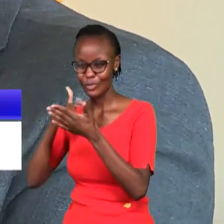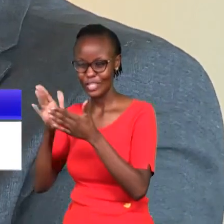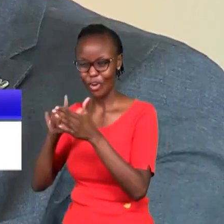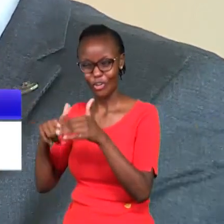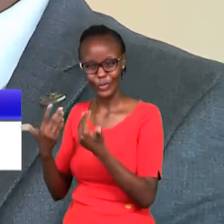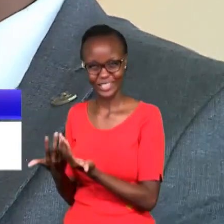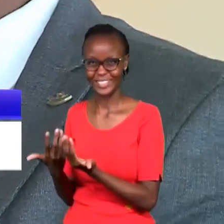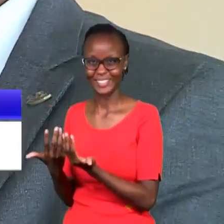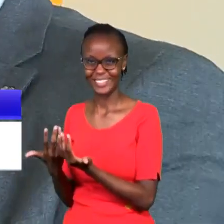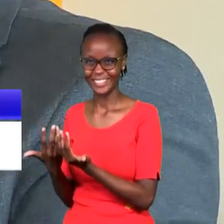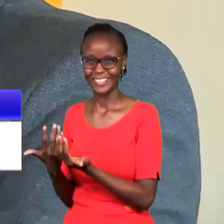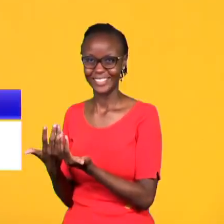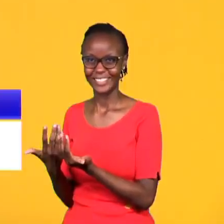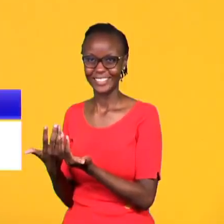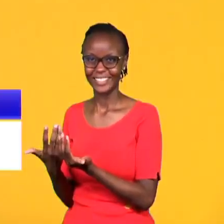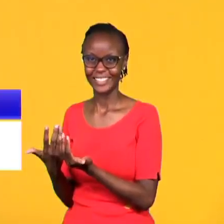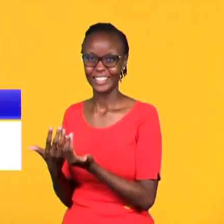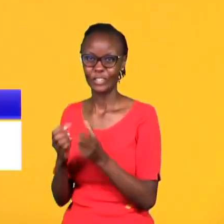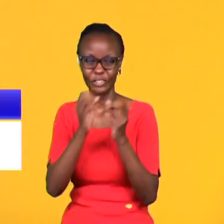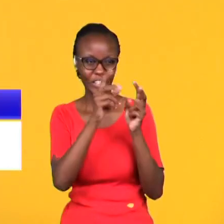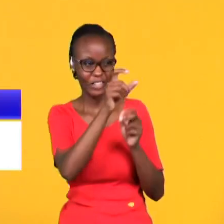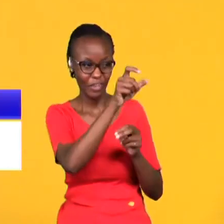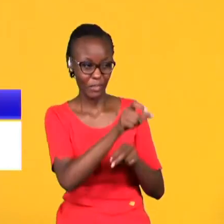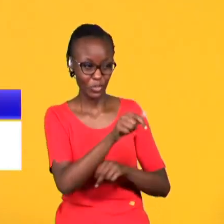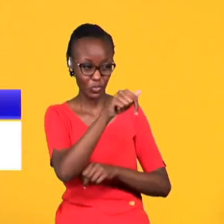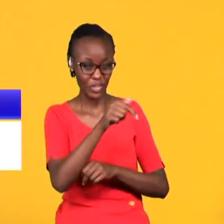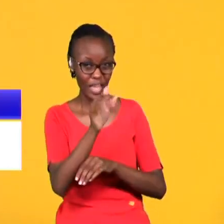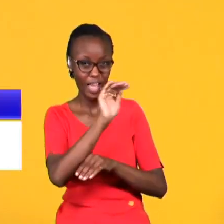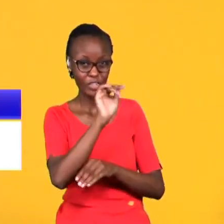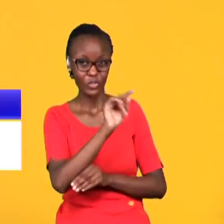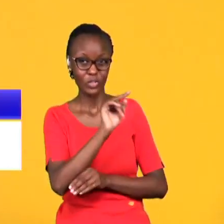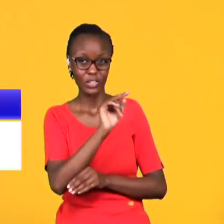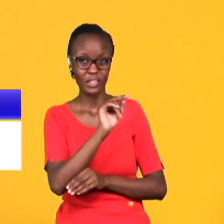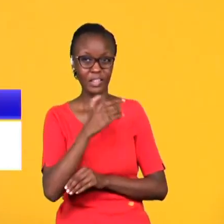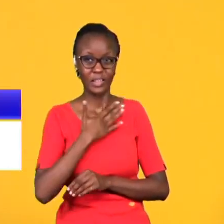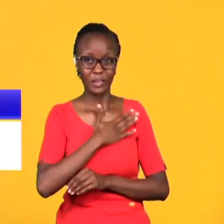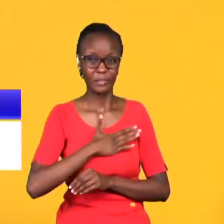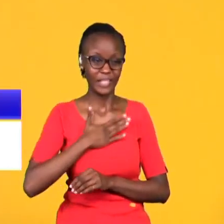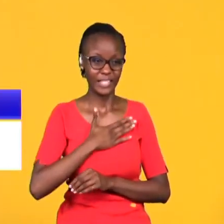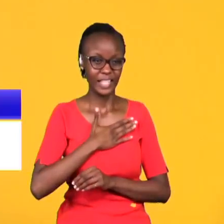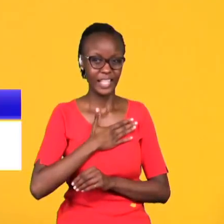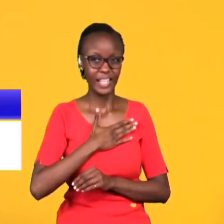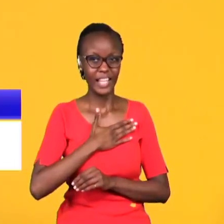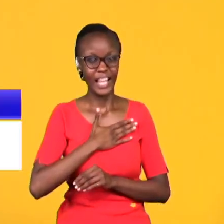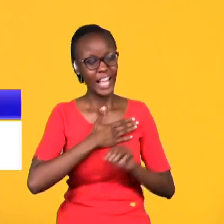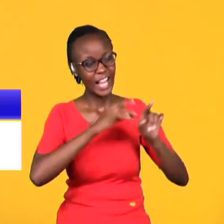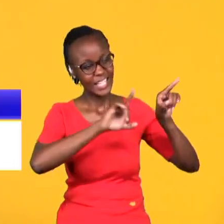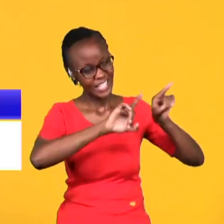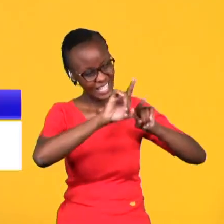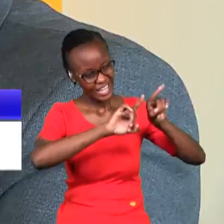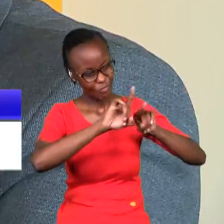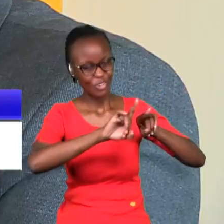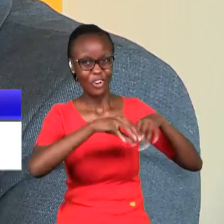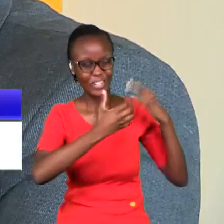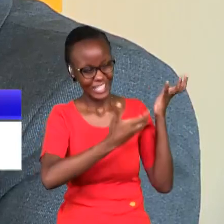a minute. If someone asked you today, Micah, take me to Canairo, where would you take them?